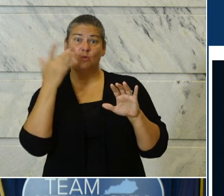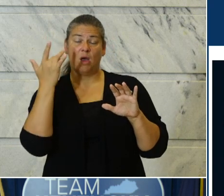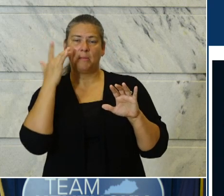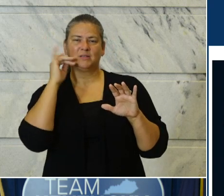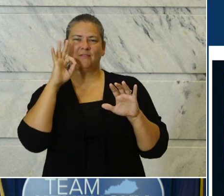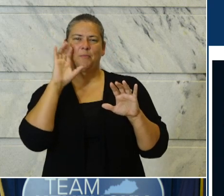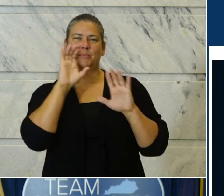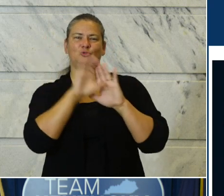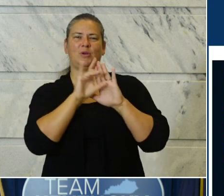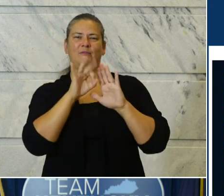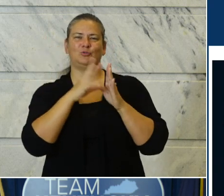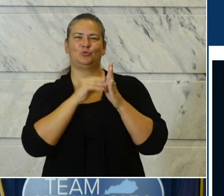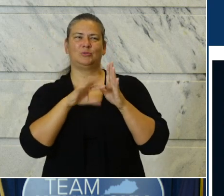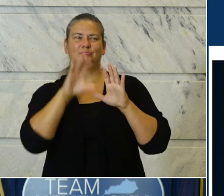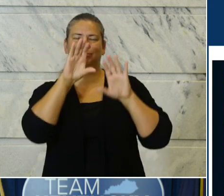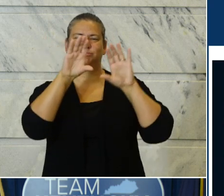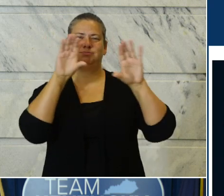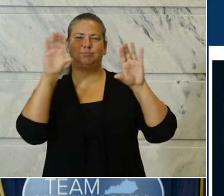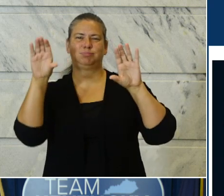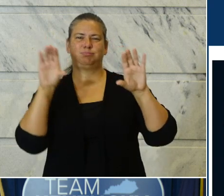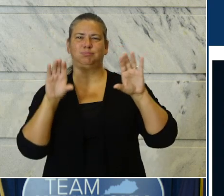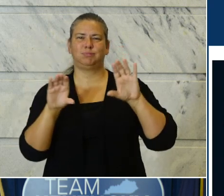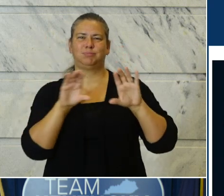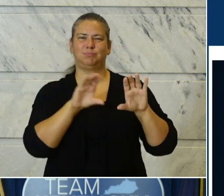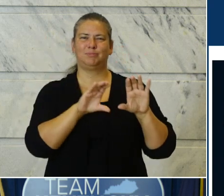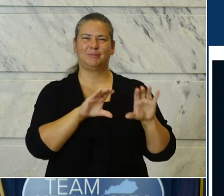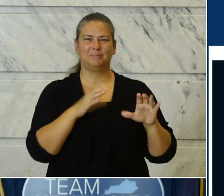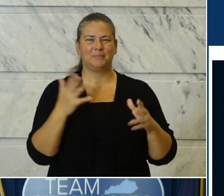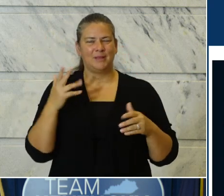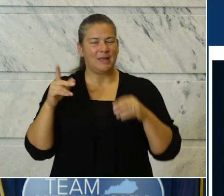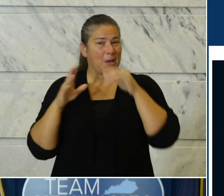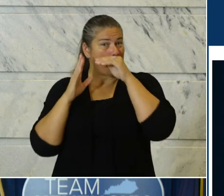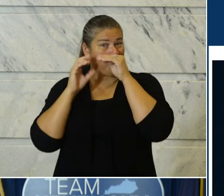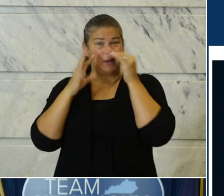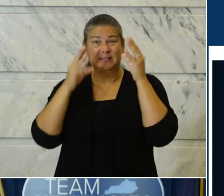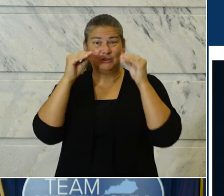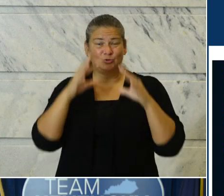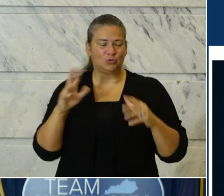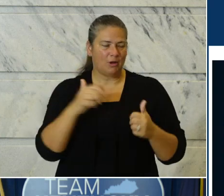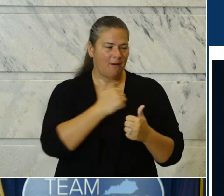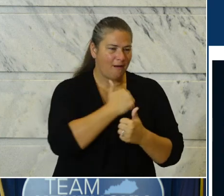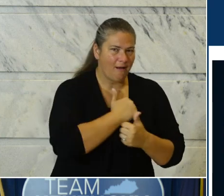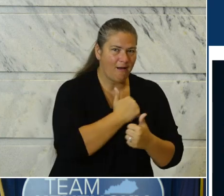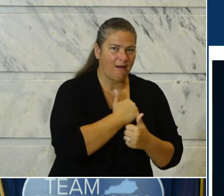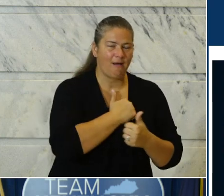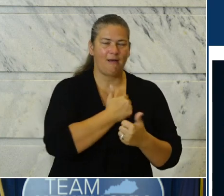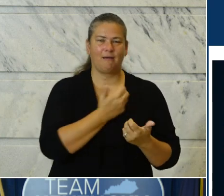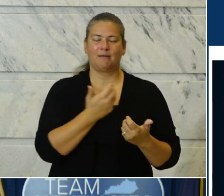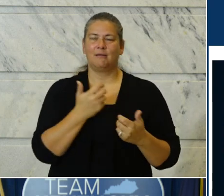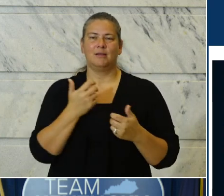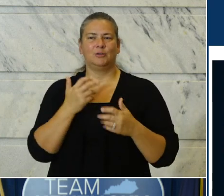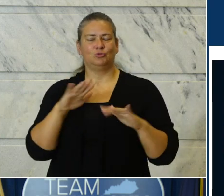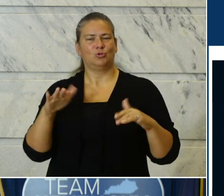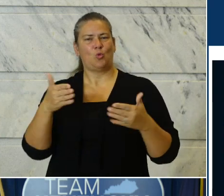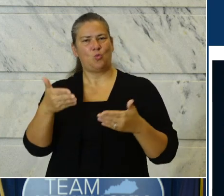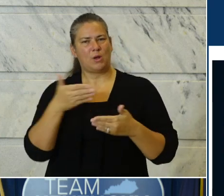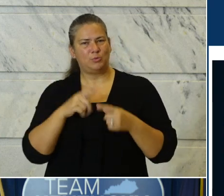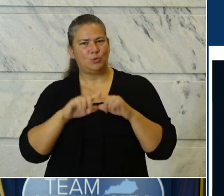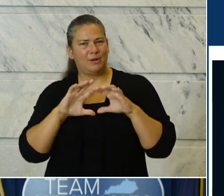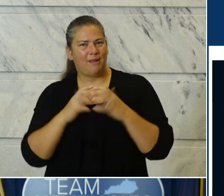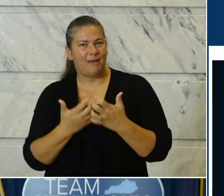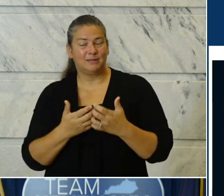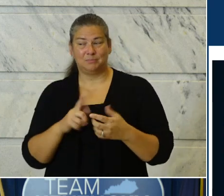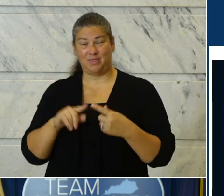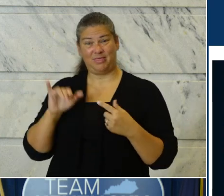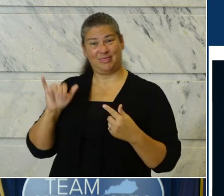missed being able to hug those kids and welcome them to their classroom, because that's why we do what we do. But things like